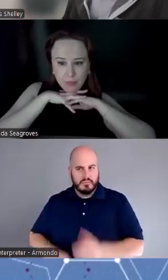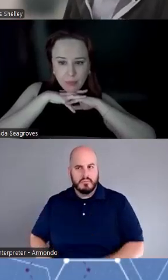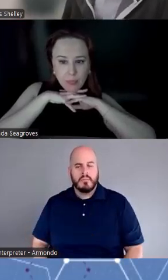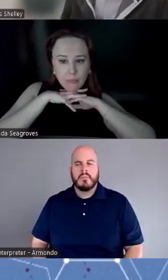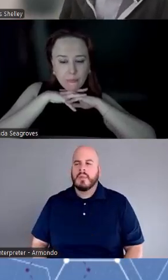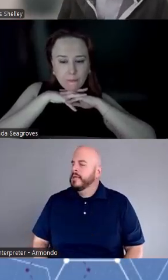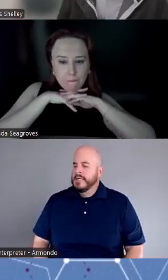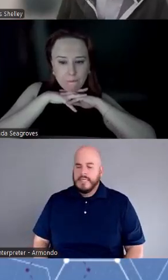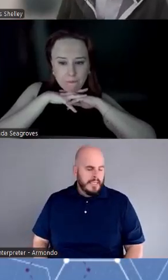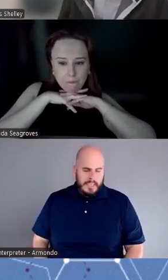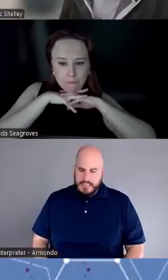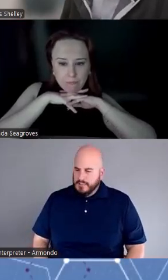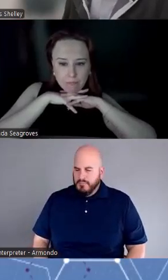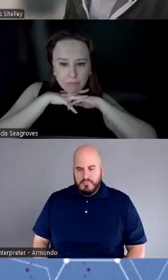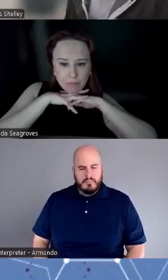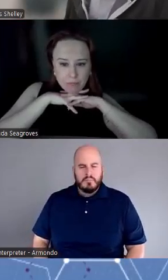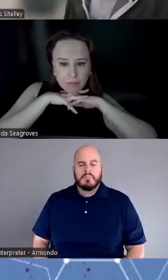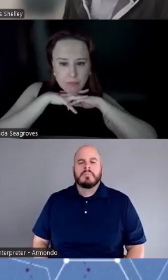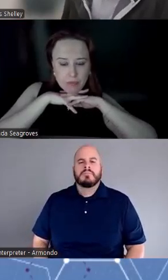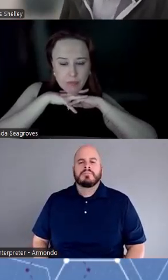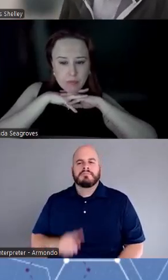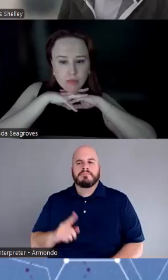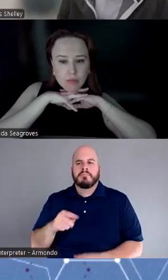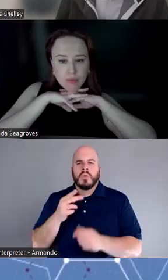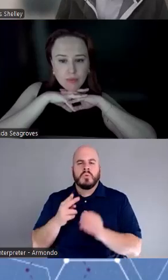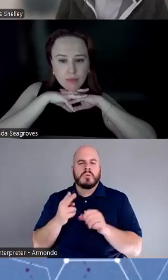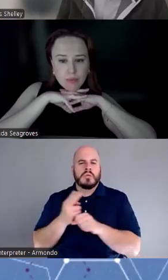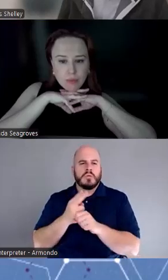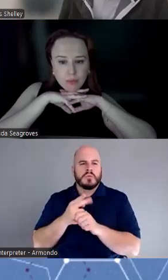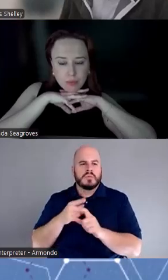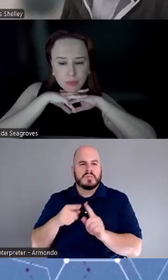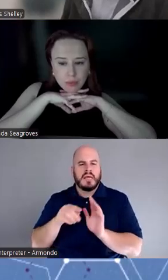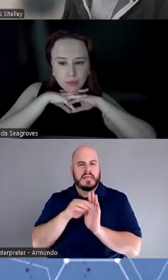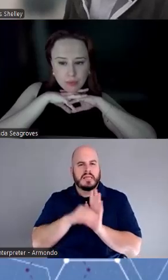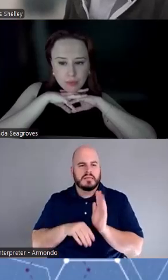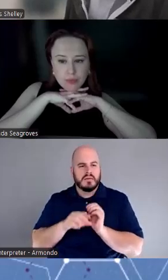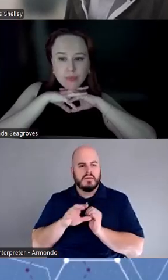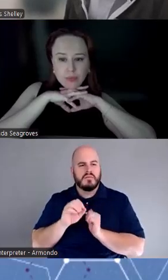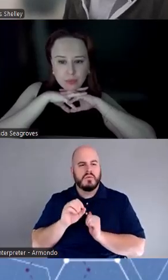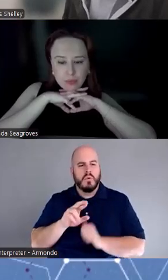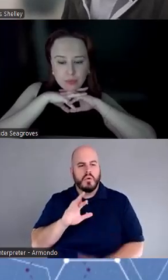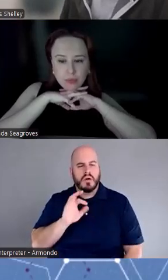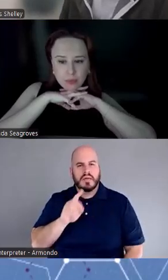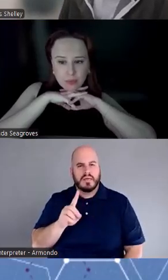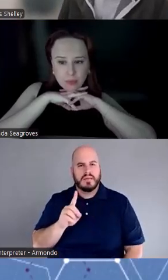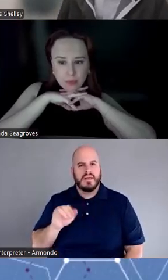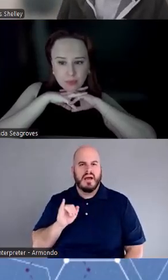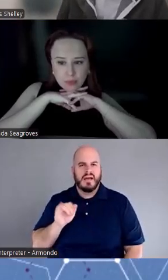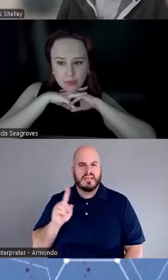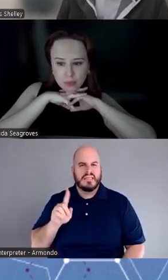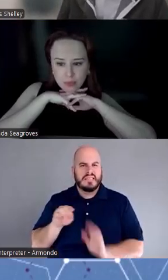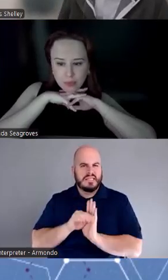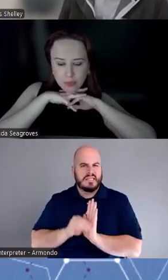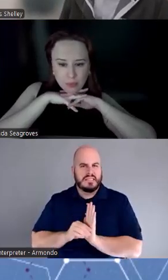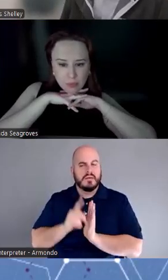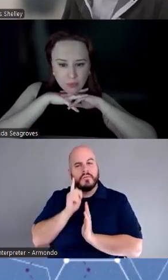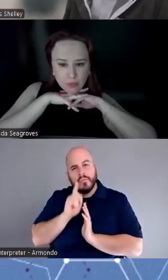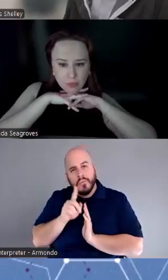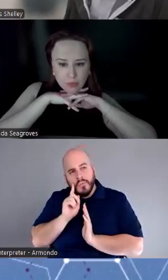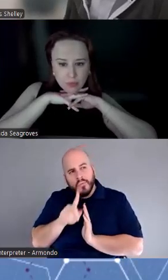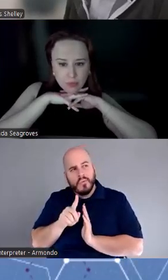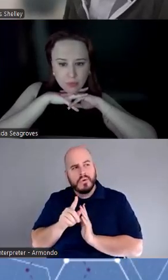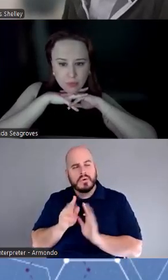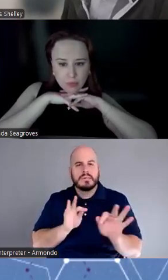Nope. It only uses a list of ORCiD IDs to define